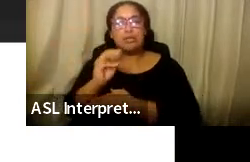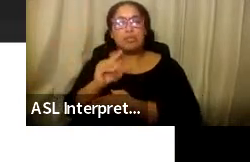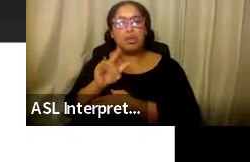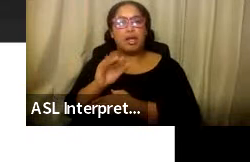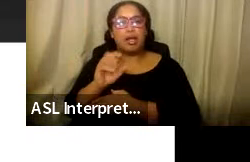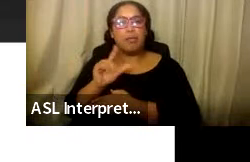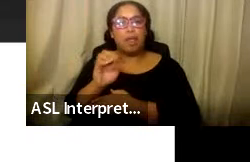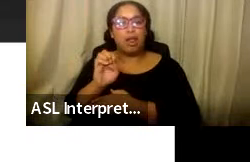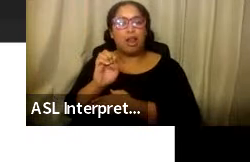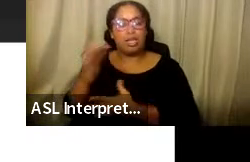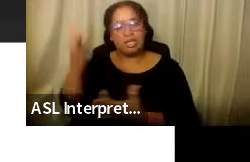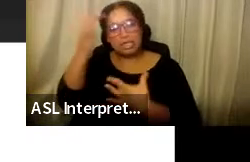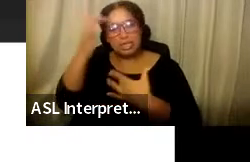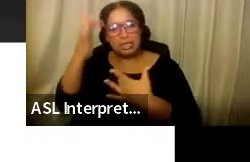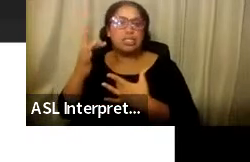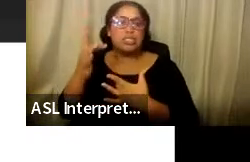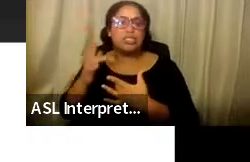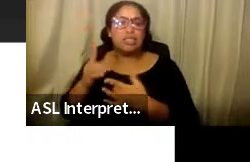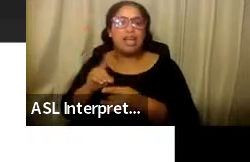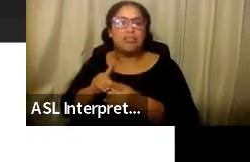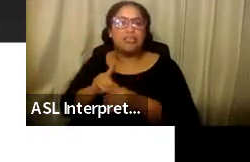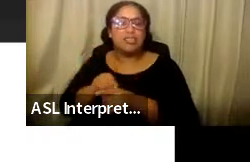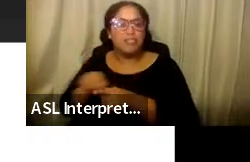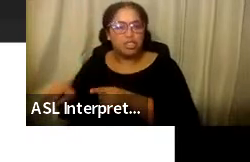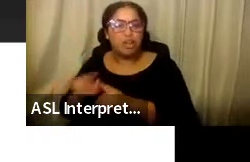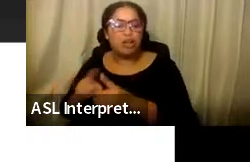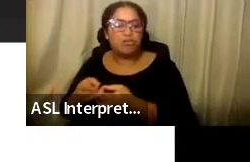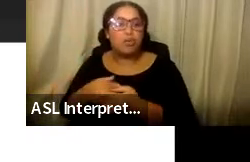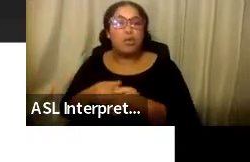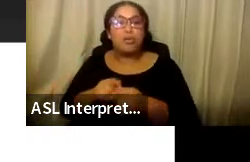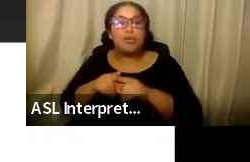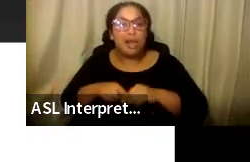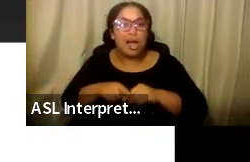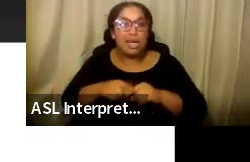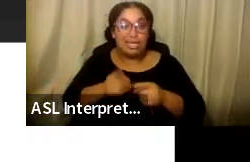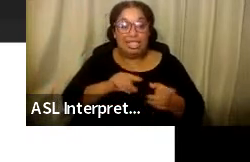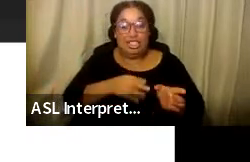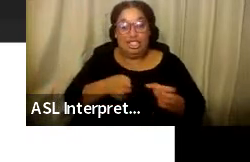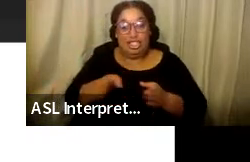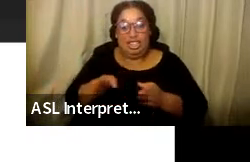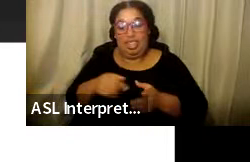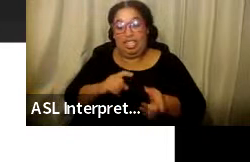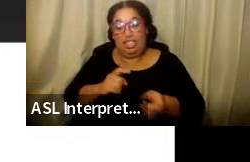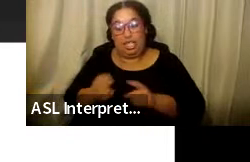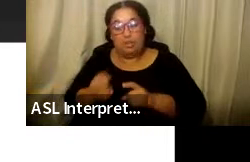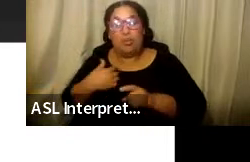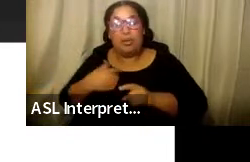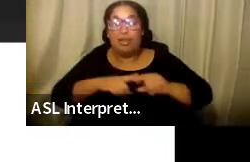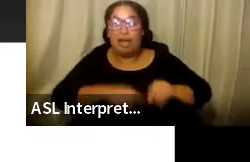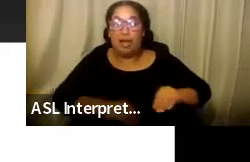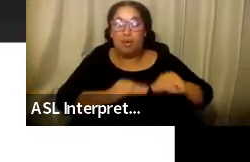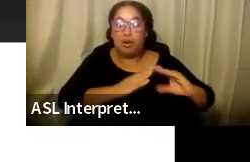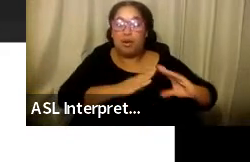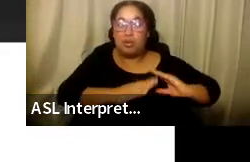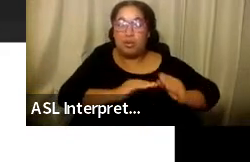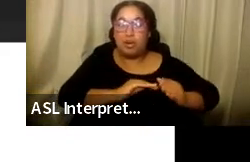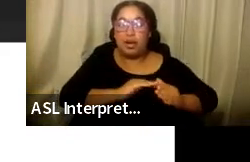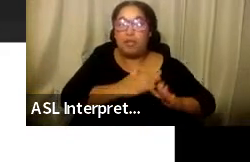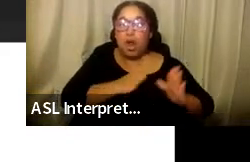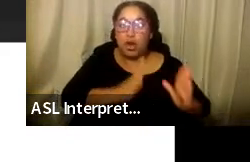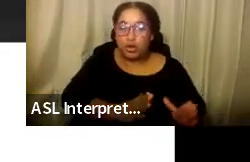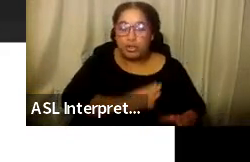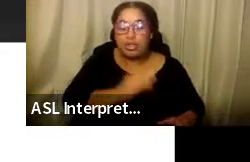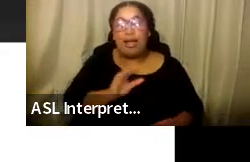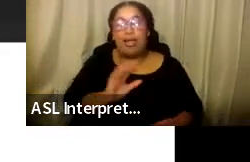happens, we're going to be working more and more and relying more and more on our coordination with our community partners and with the